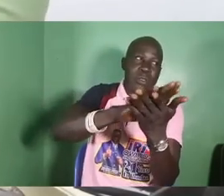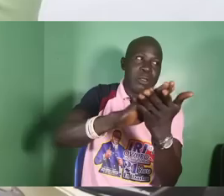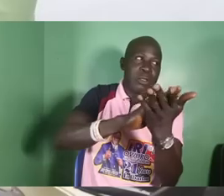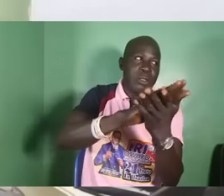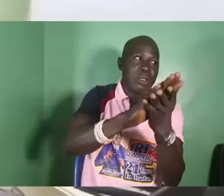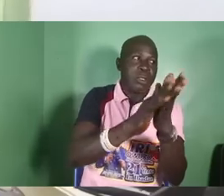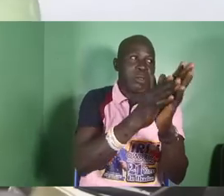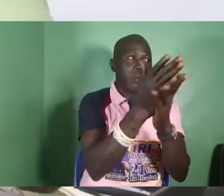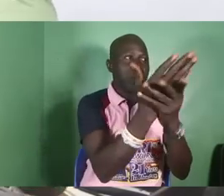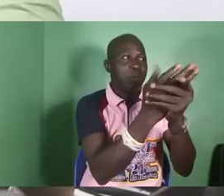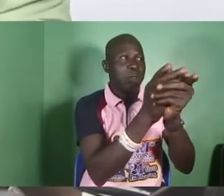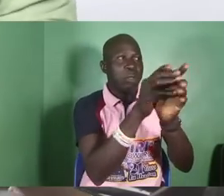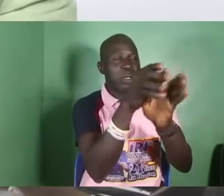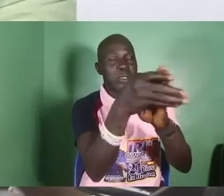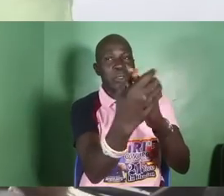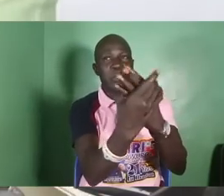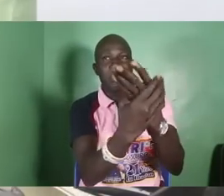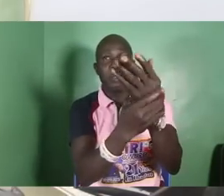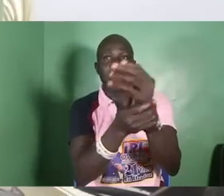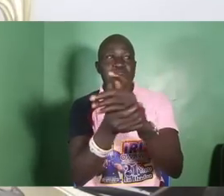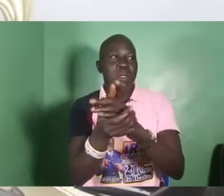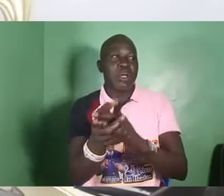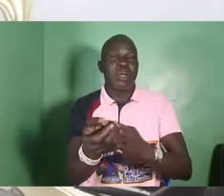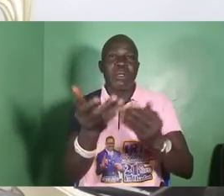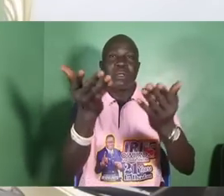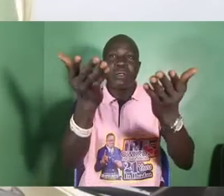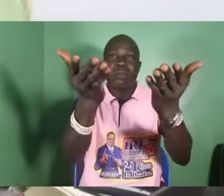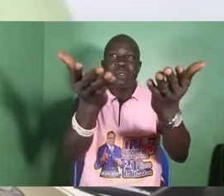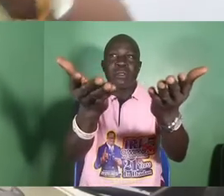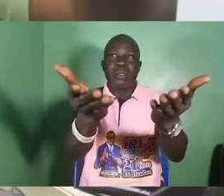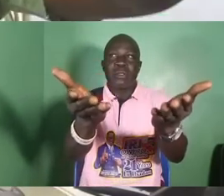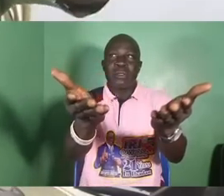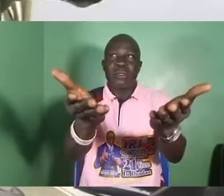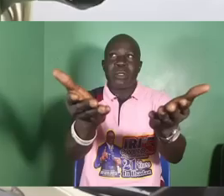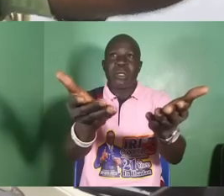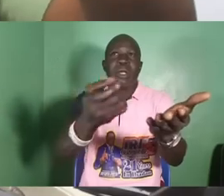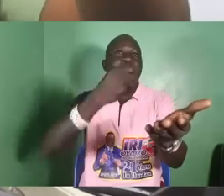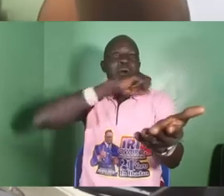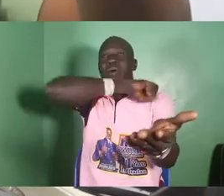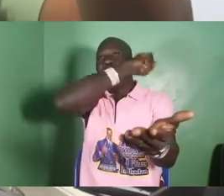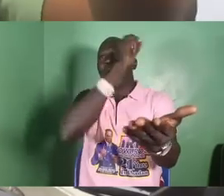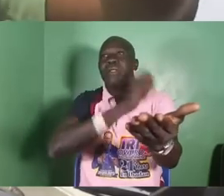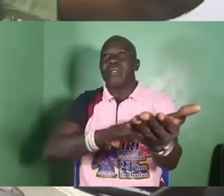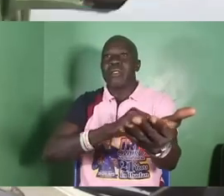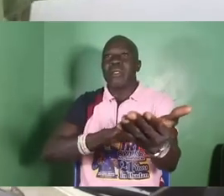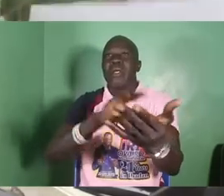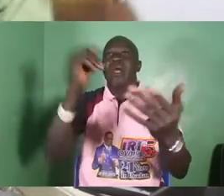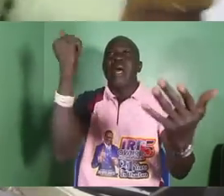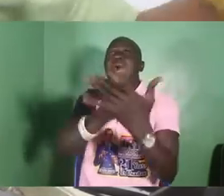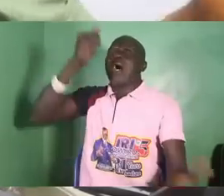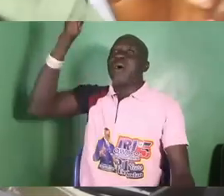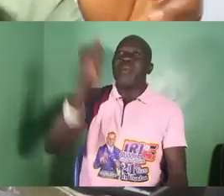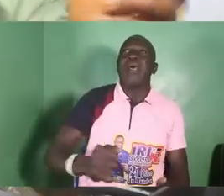hand. Fi fọwọ e bayi. You need to wash your hand. Wa nawọ e siwaju. You now stretch your hand forward. Mo pase. I command. Ki agbana ko